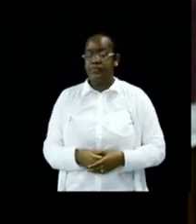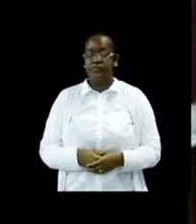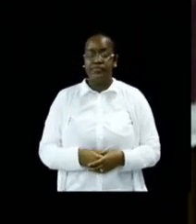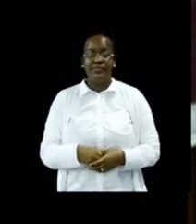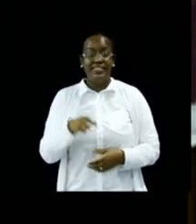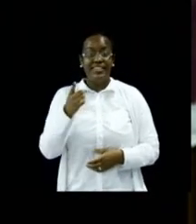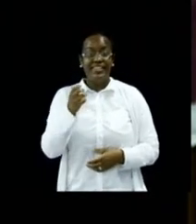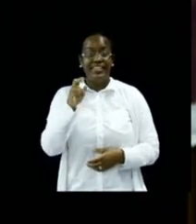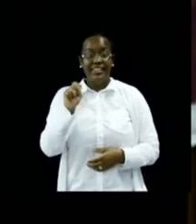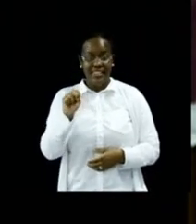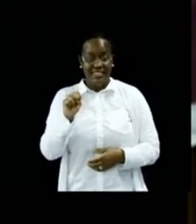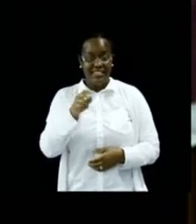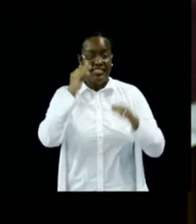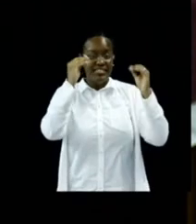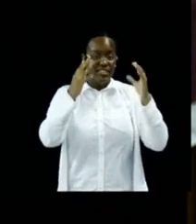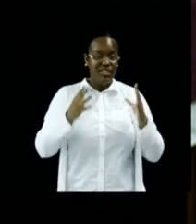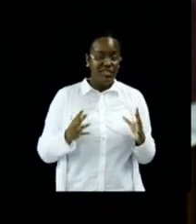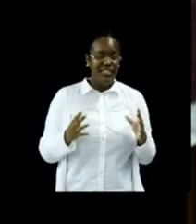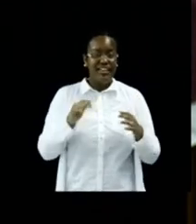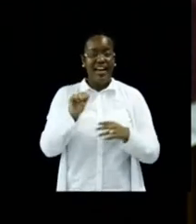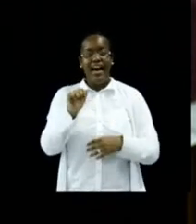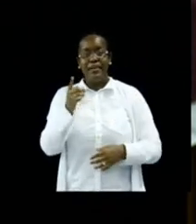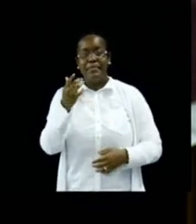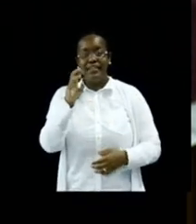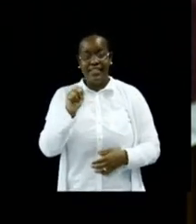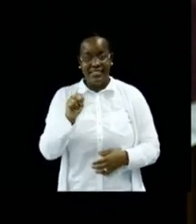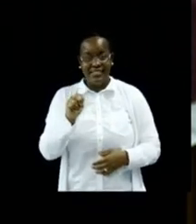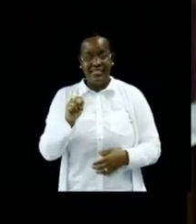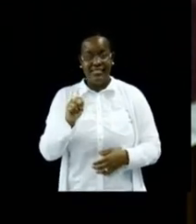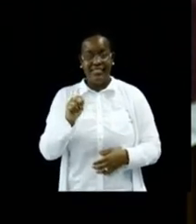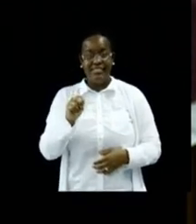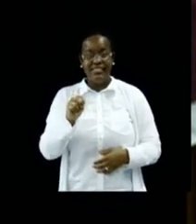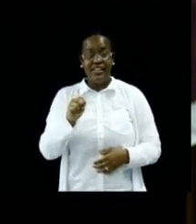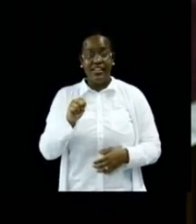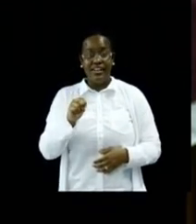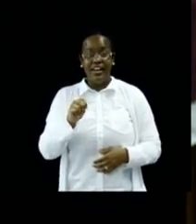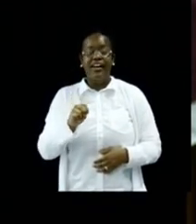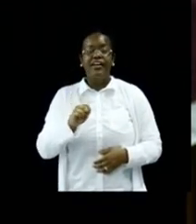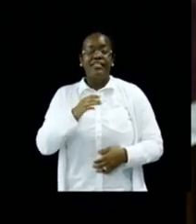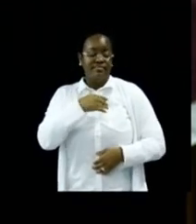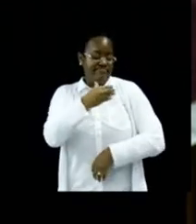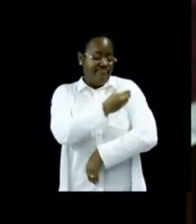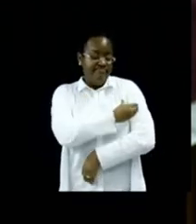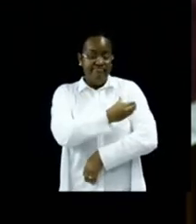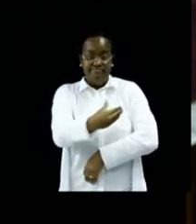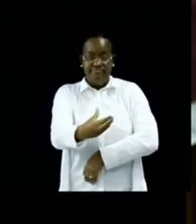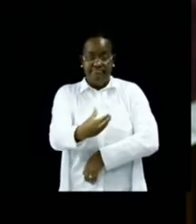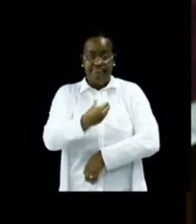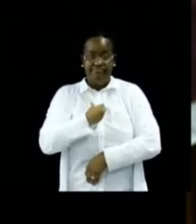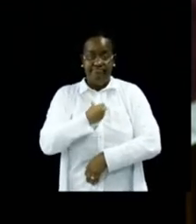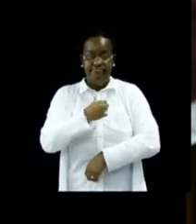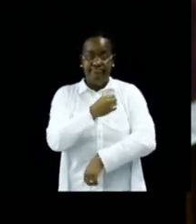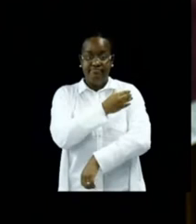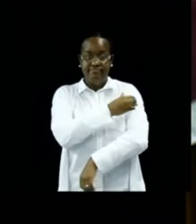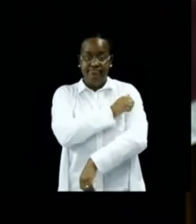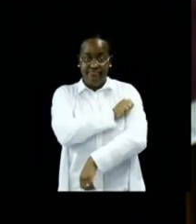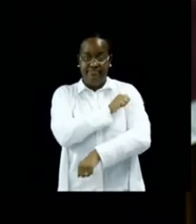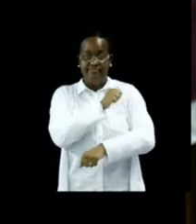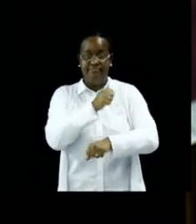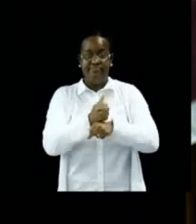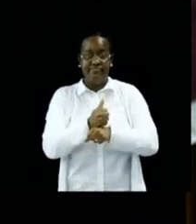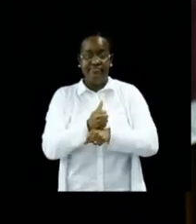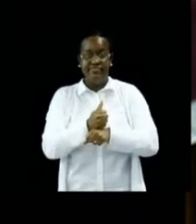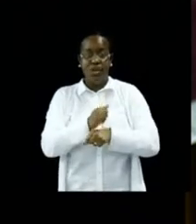The deans, the faculty, and administrators, by virtue of the authority vested in me by the Board of Regents of Texas